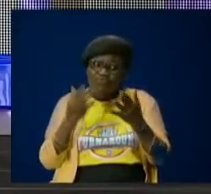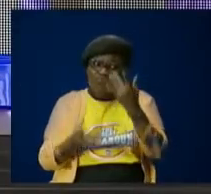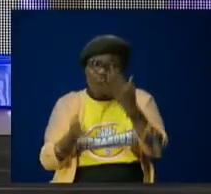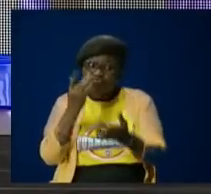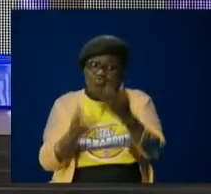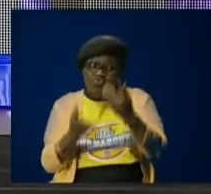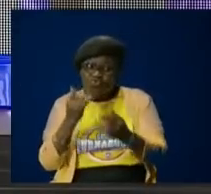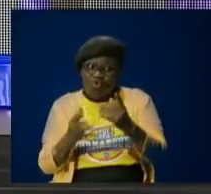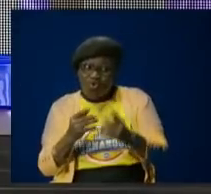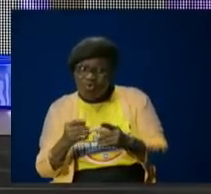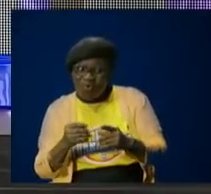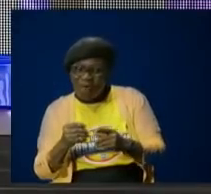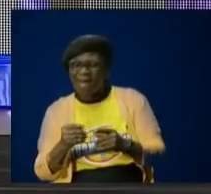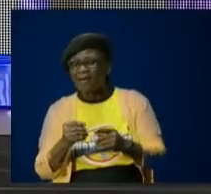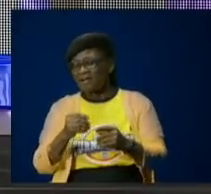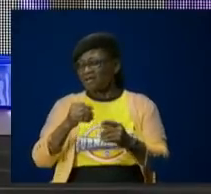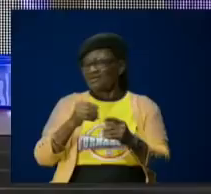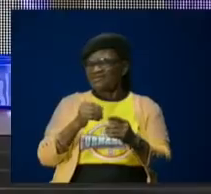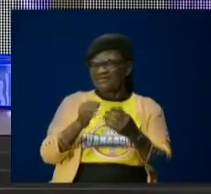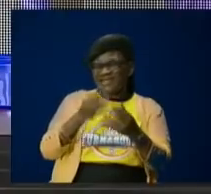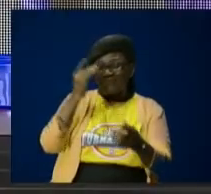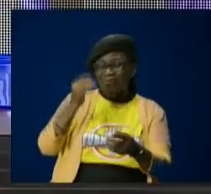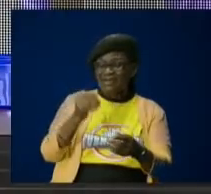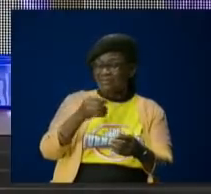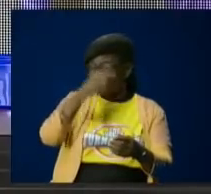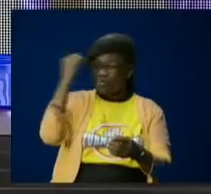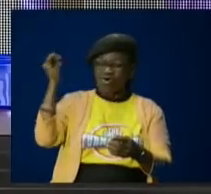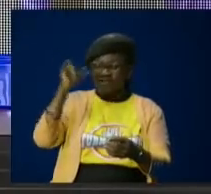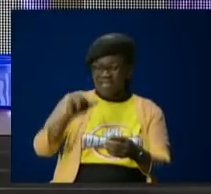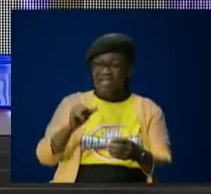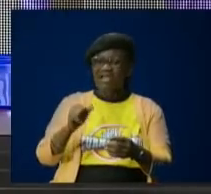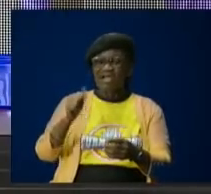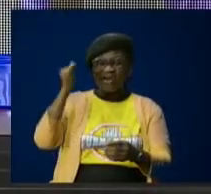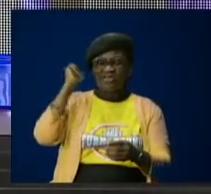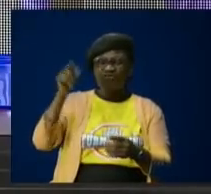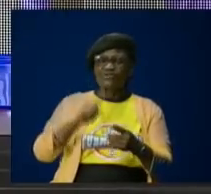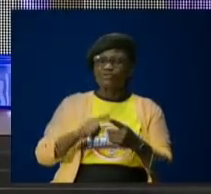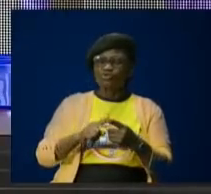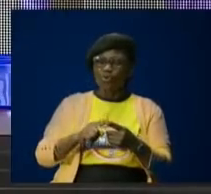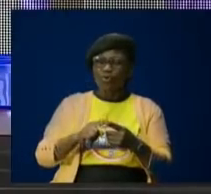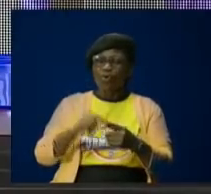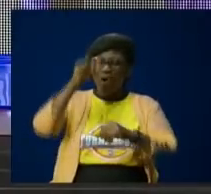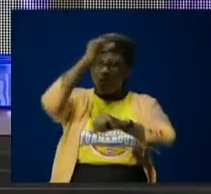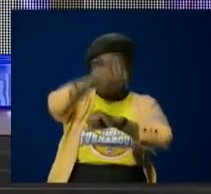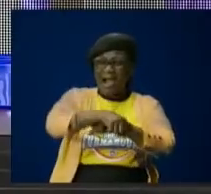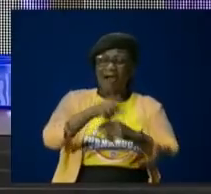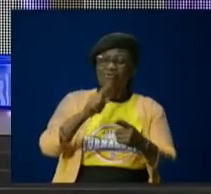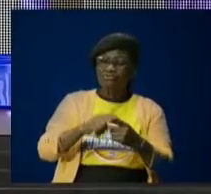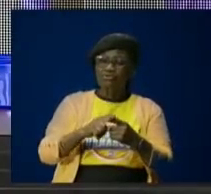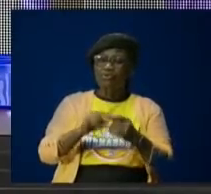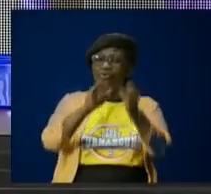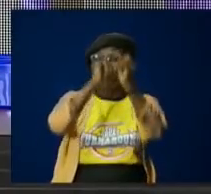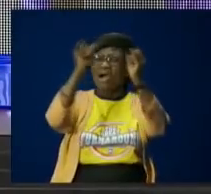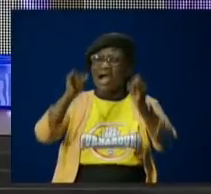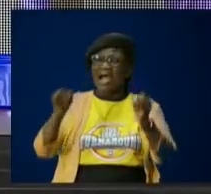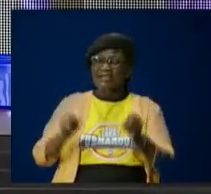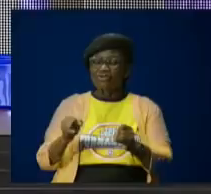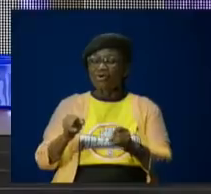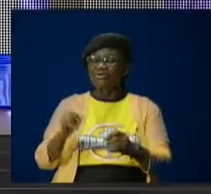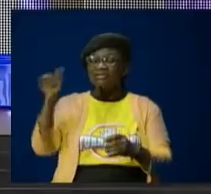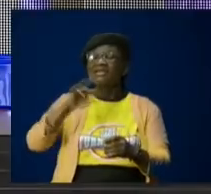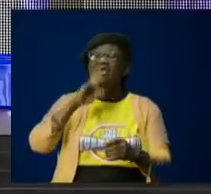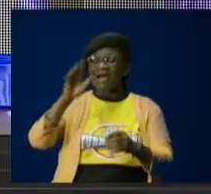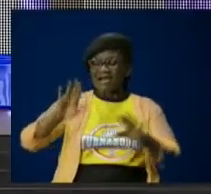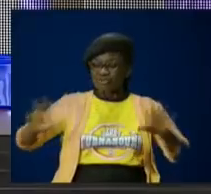simply because they refused to bow to idols. We are children of God. We can do this.